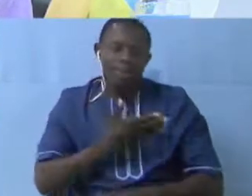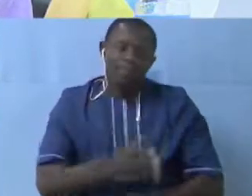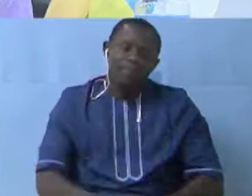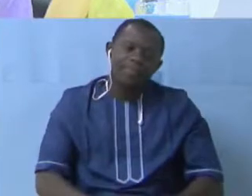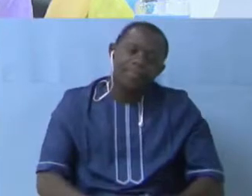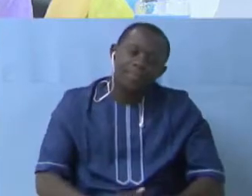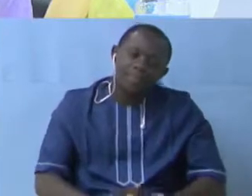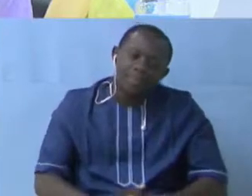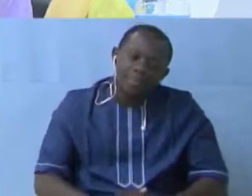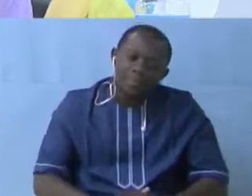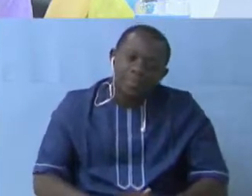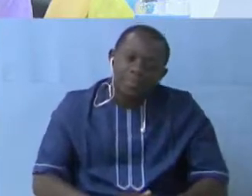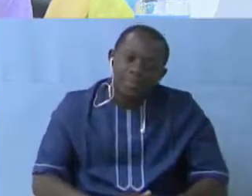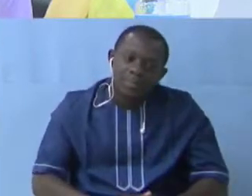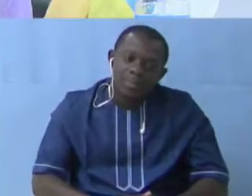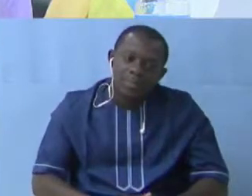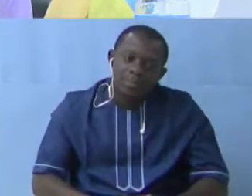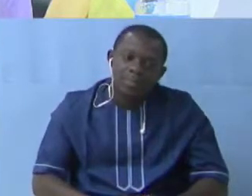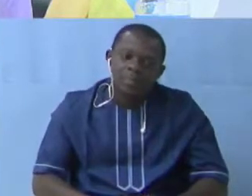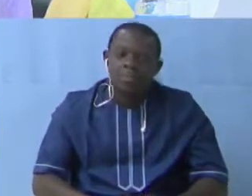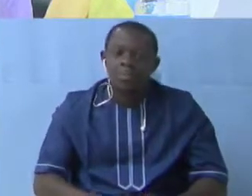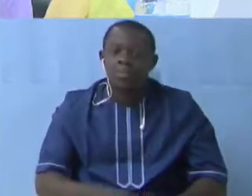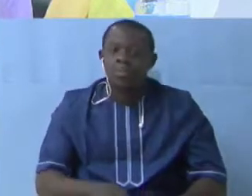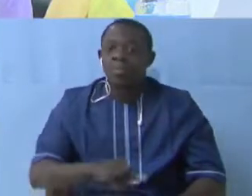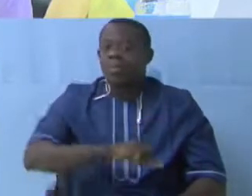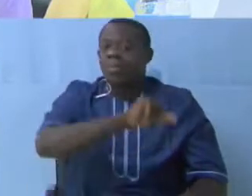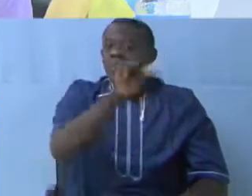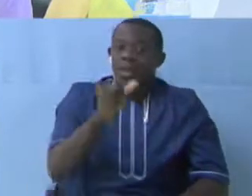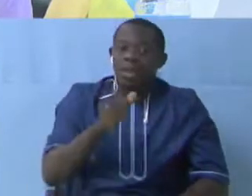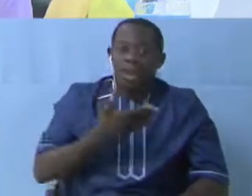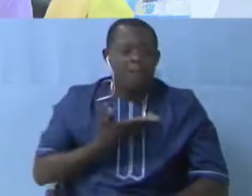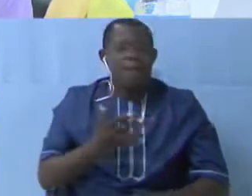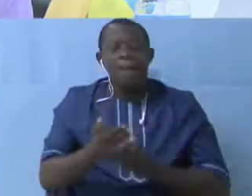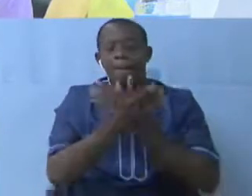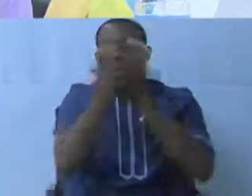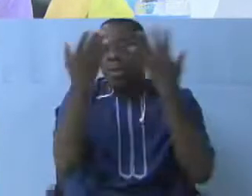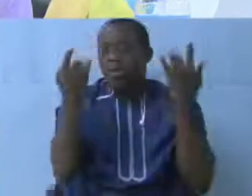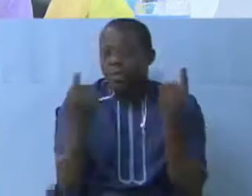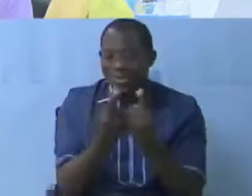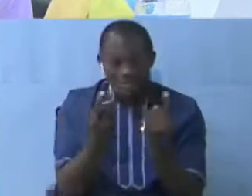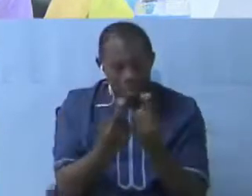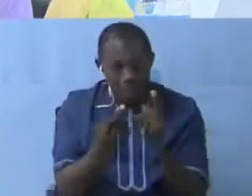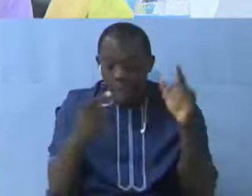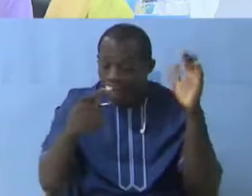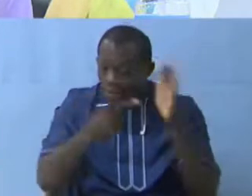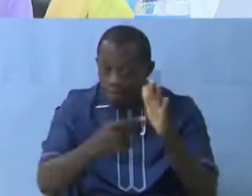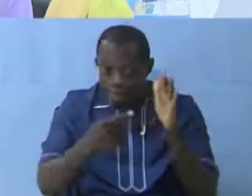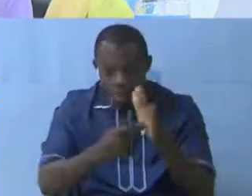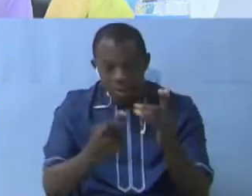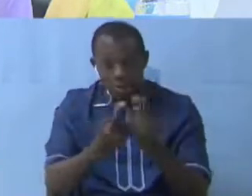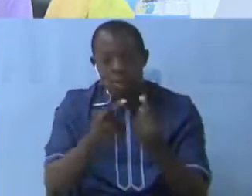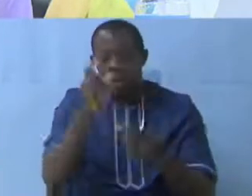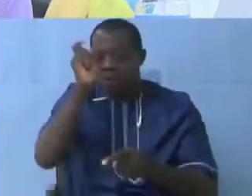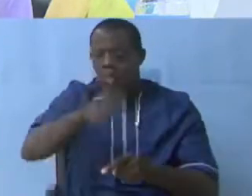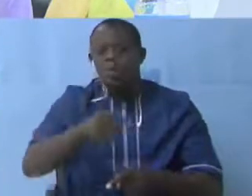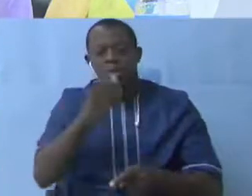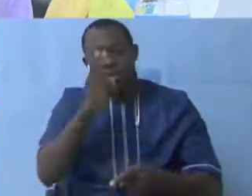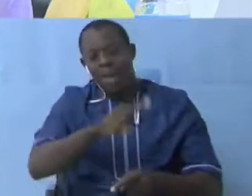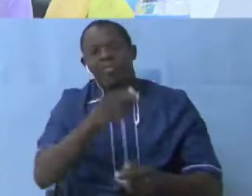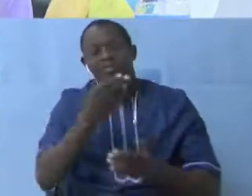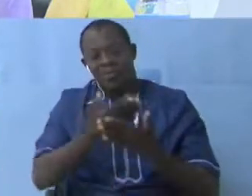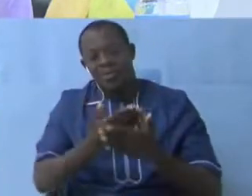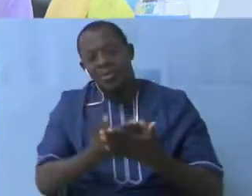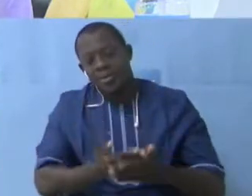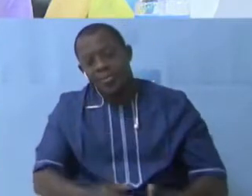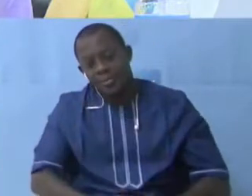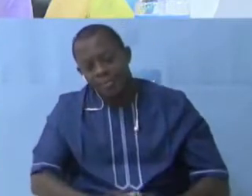pour wecceeku bi. And there are a lot of outstanding businesses that we need to complete. waaye nag am nañ ay kuréel yu bari yoo xam